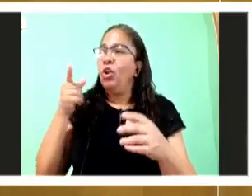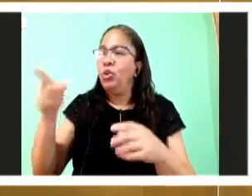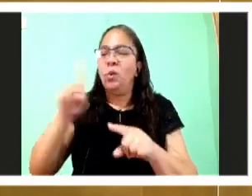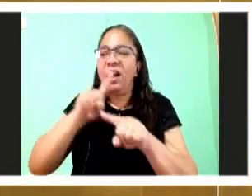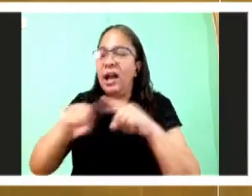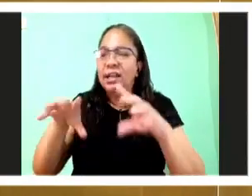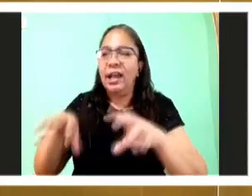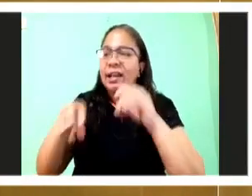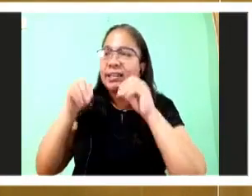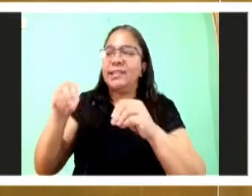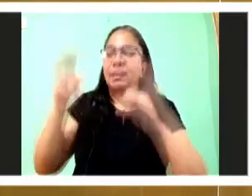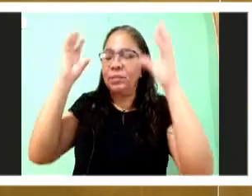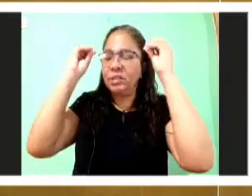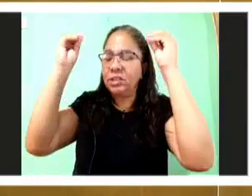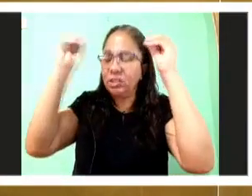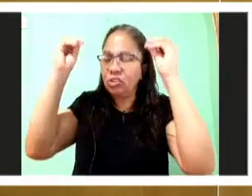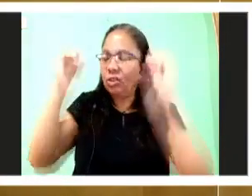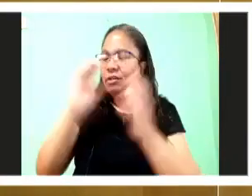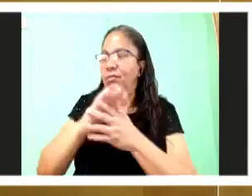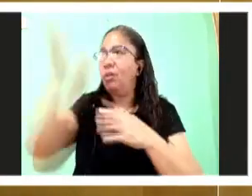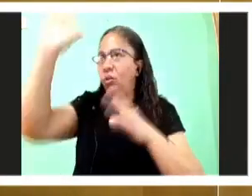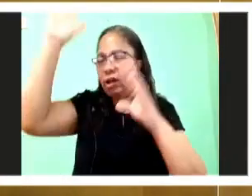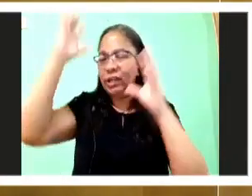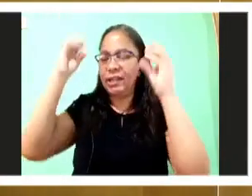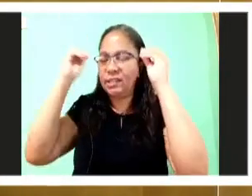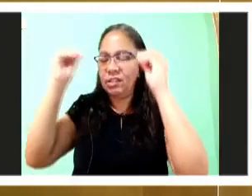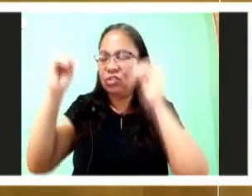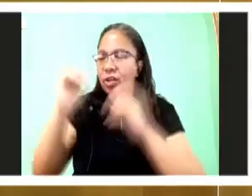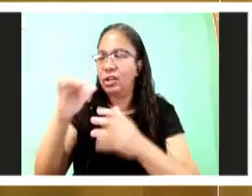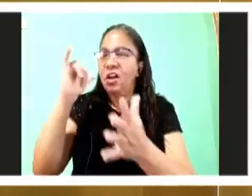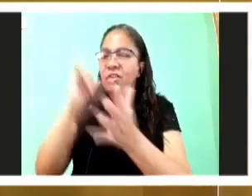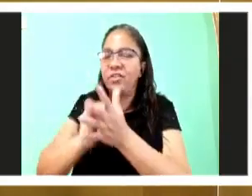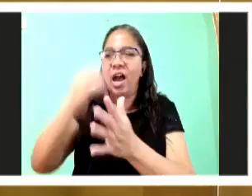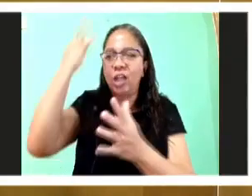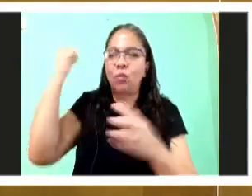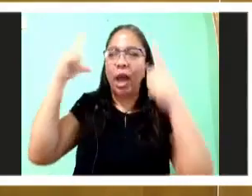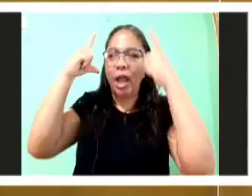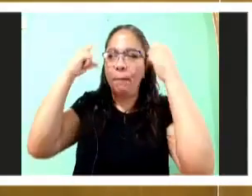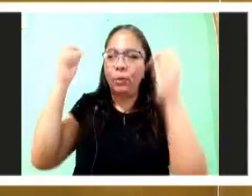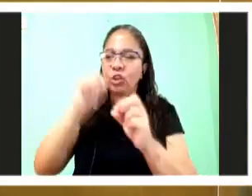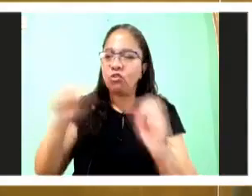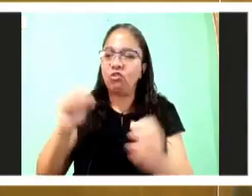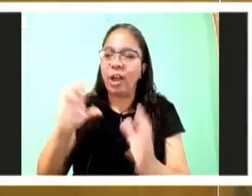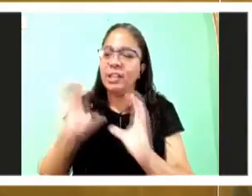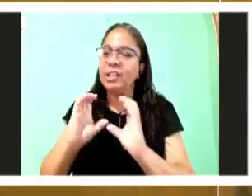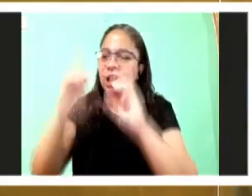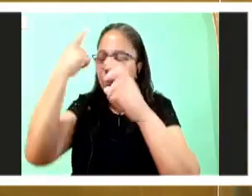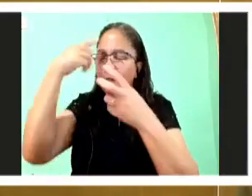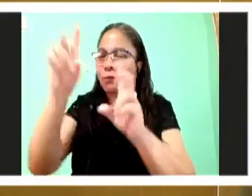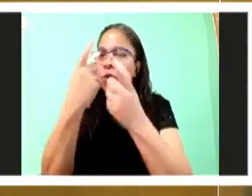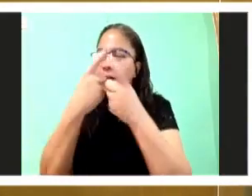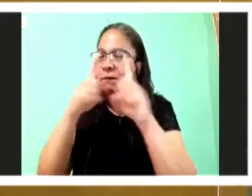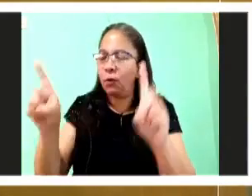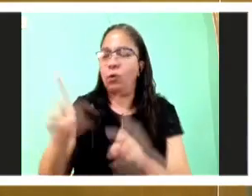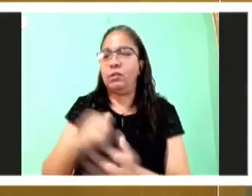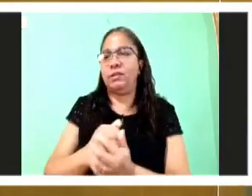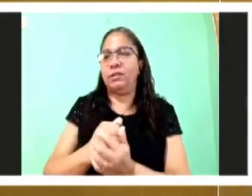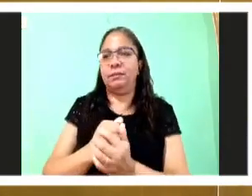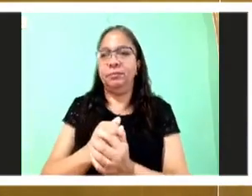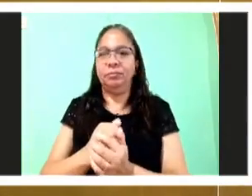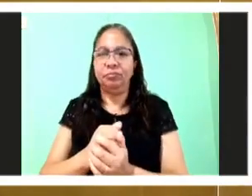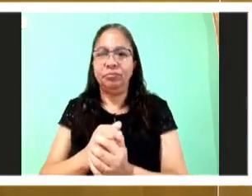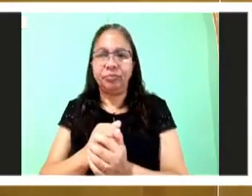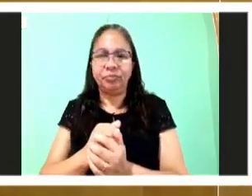hard-hearted, he's saying because you were unable to hear God and you were unavailable to God,